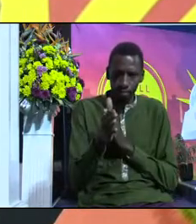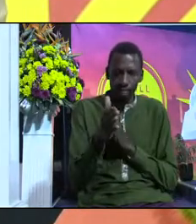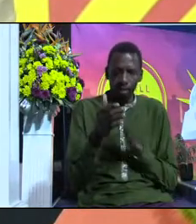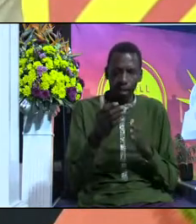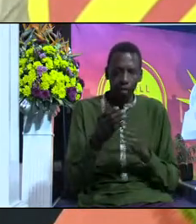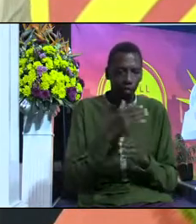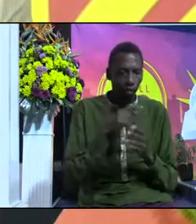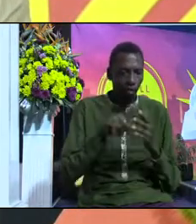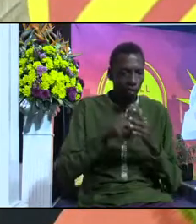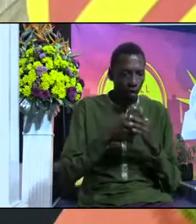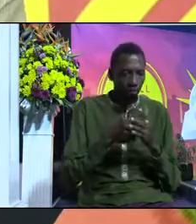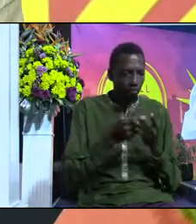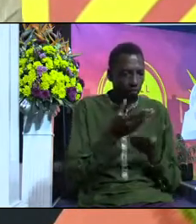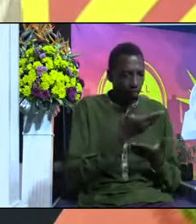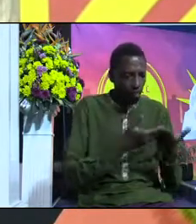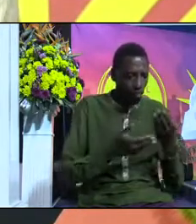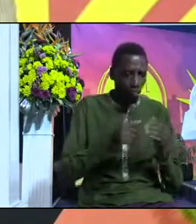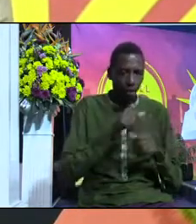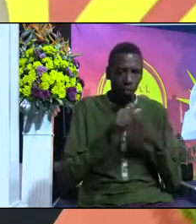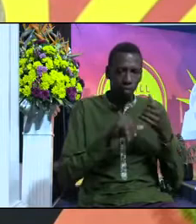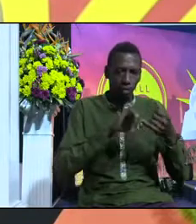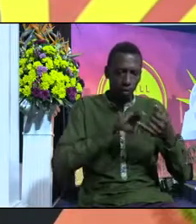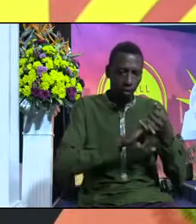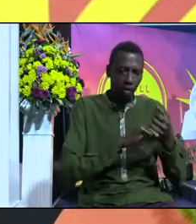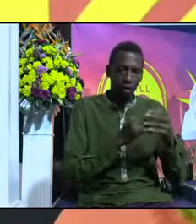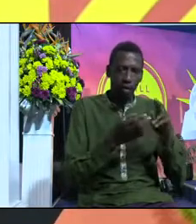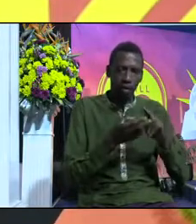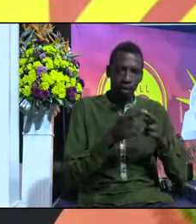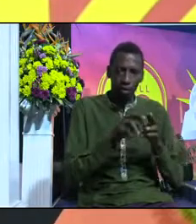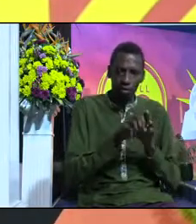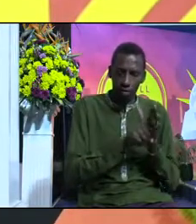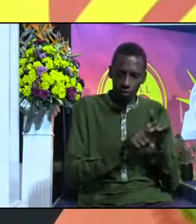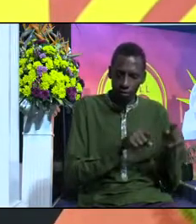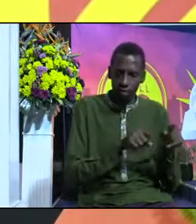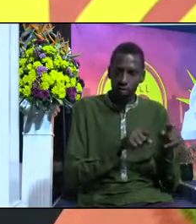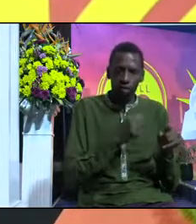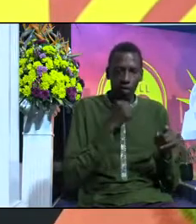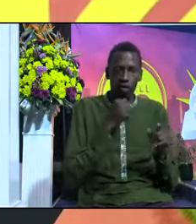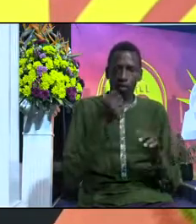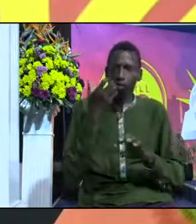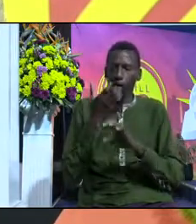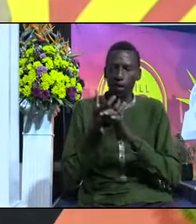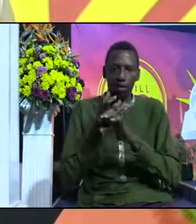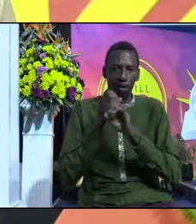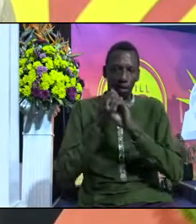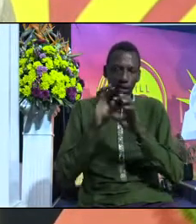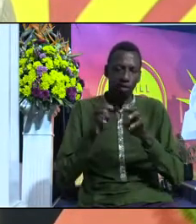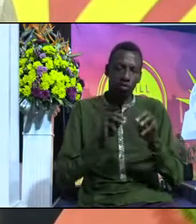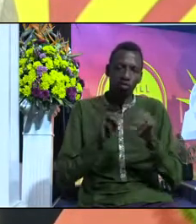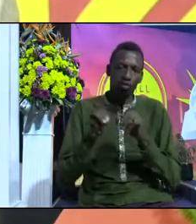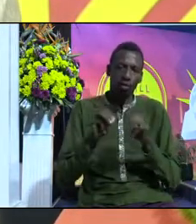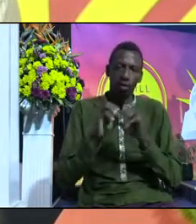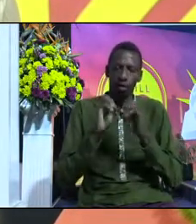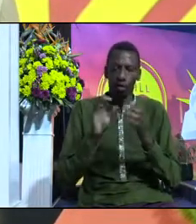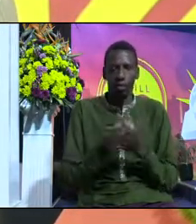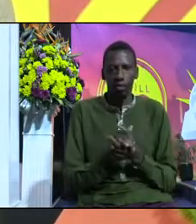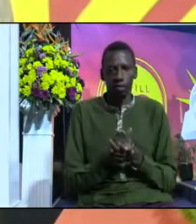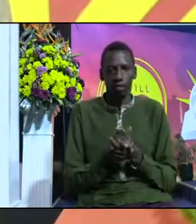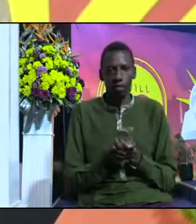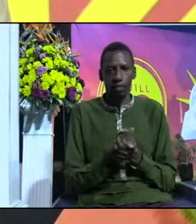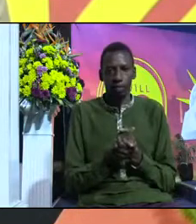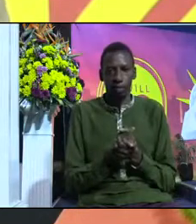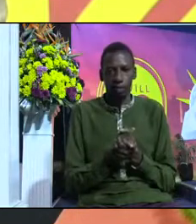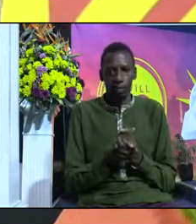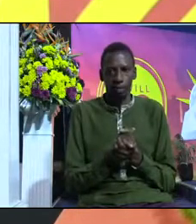a marriage relationship, the marriage relationship would not be as difficult to manage. Is somebody